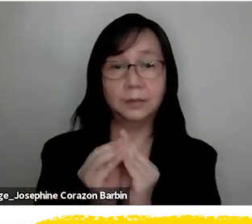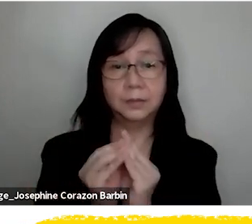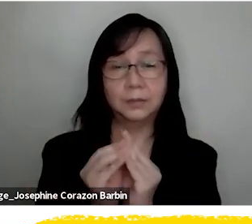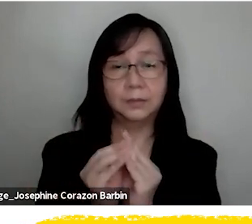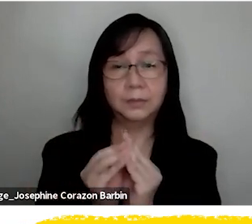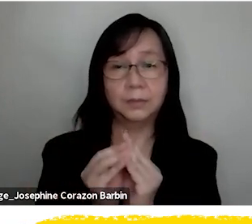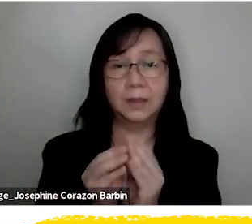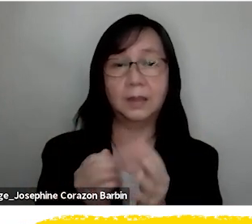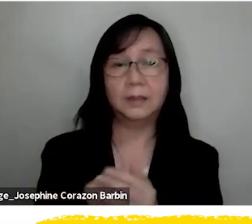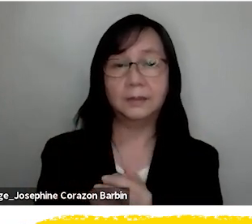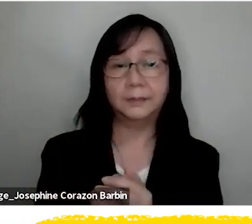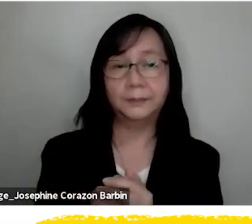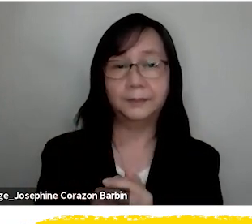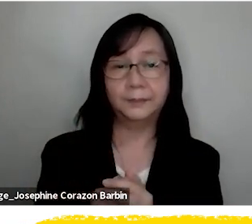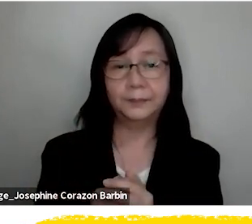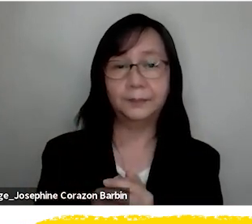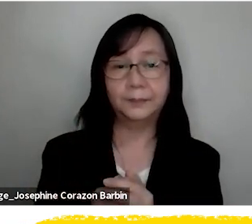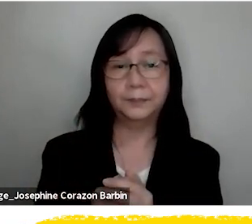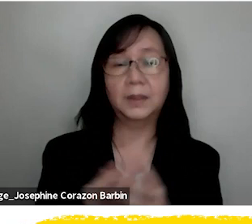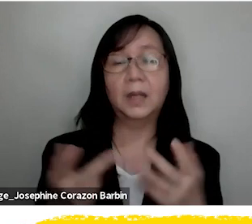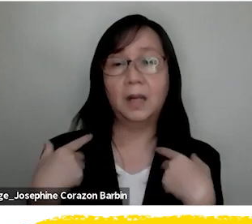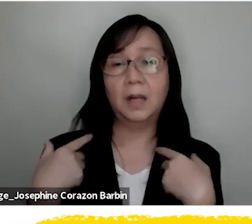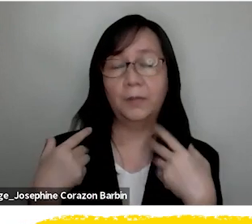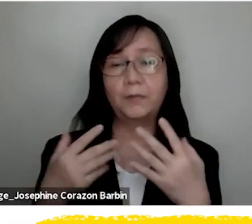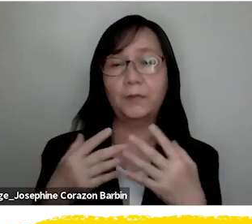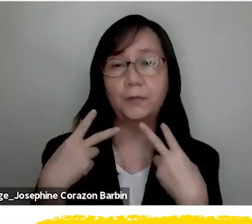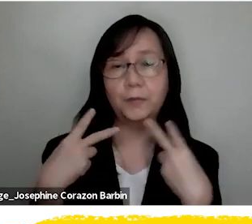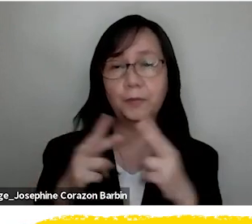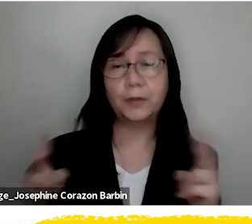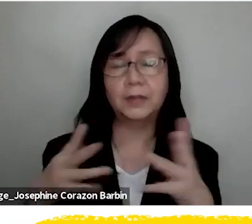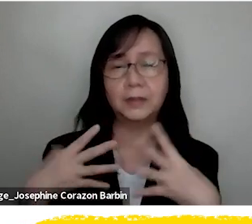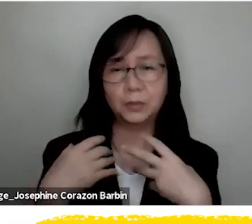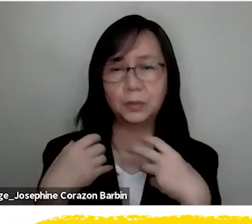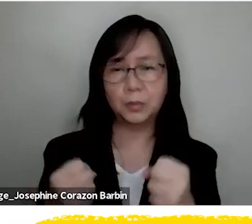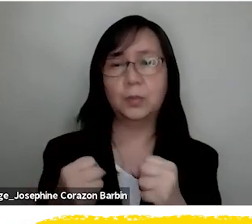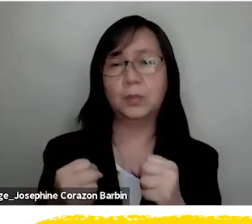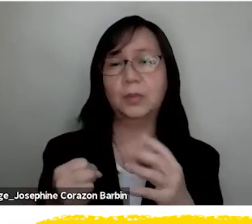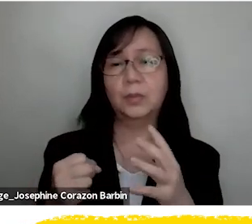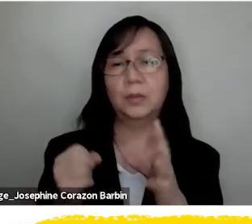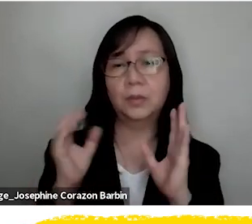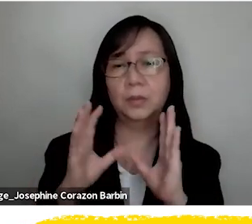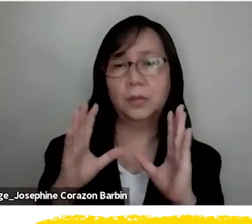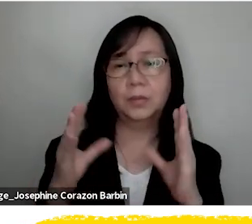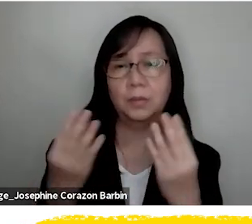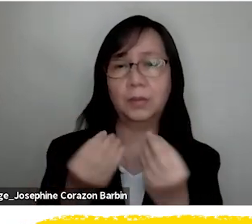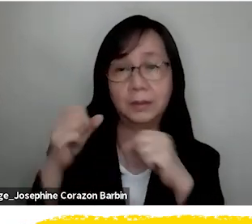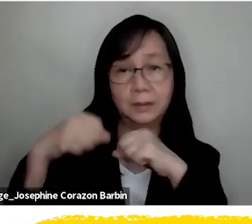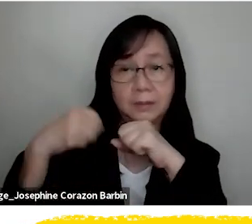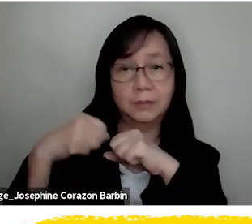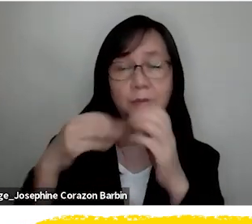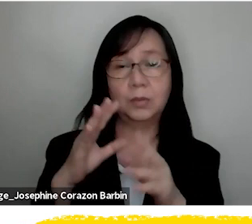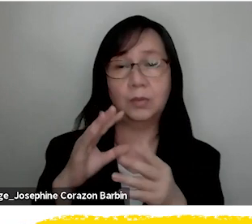consensus. So it expresses a very strong political consensus on the rights